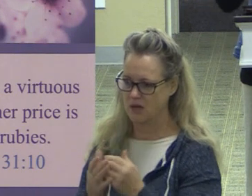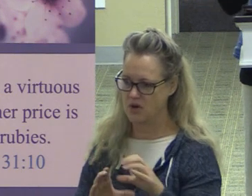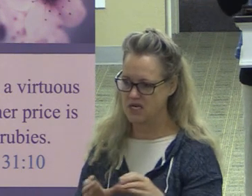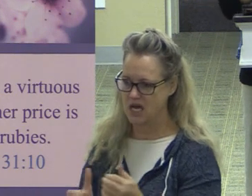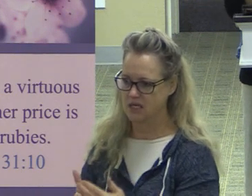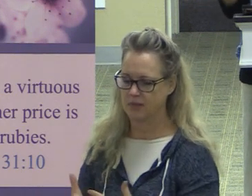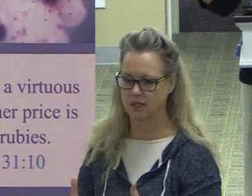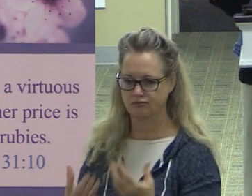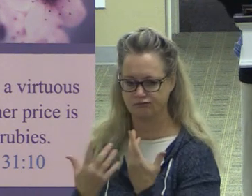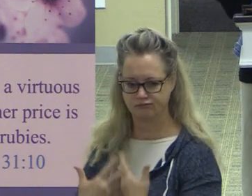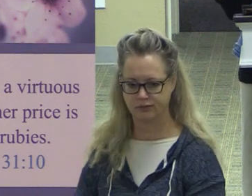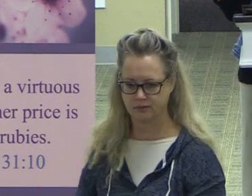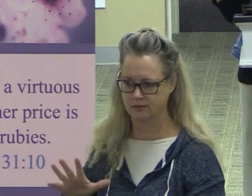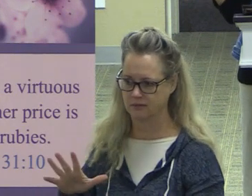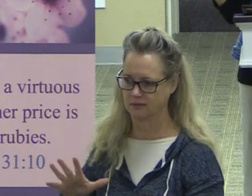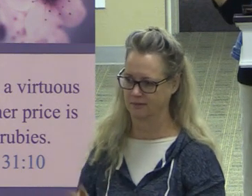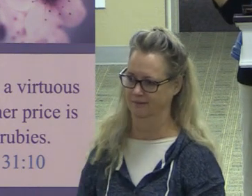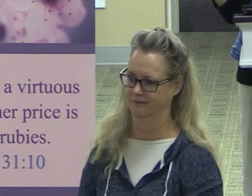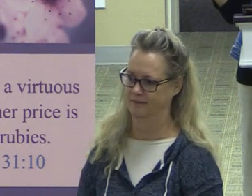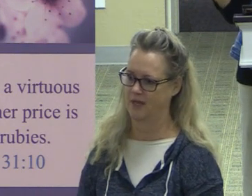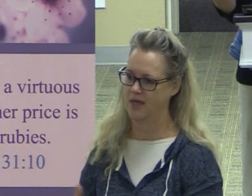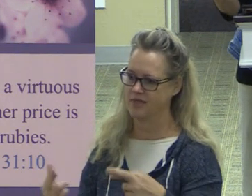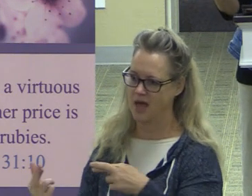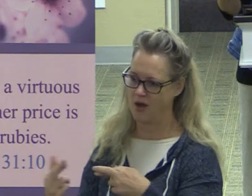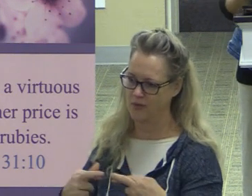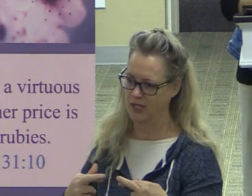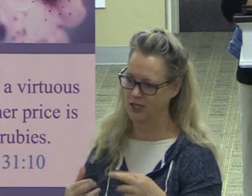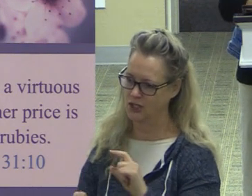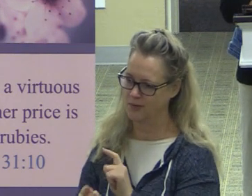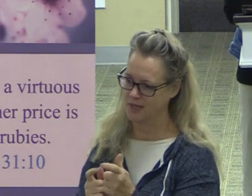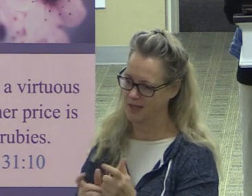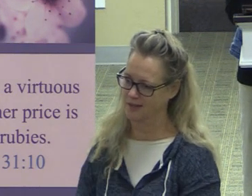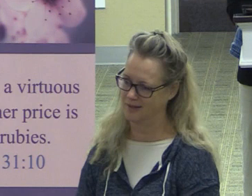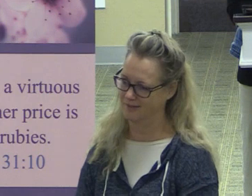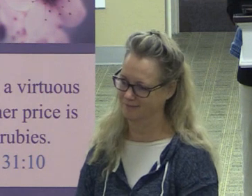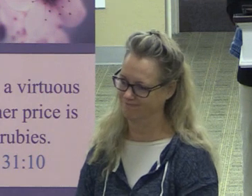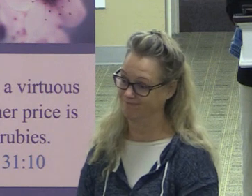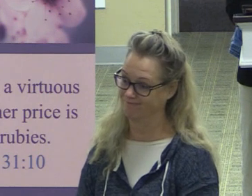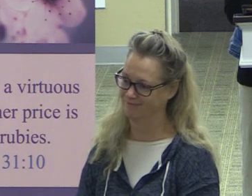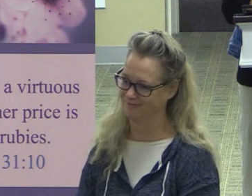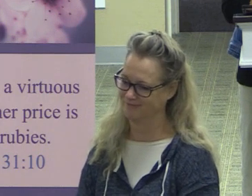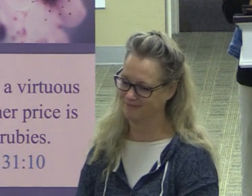does something and about face in that relationship. you know,